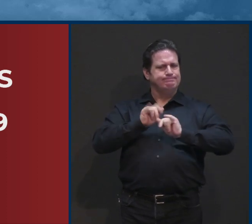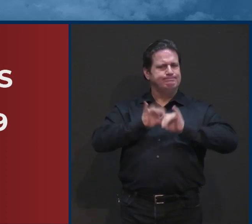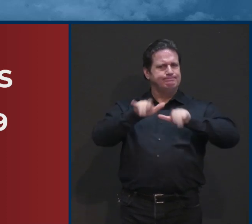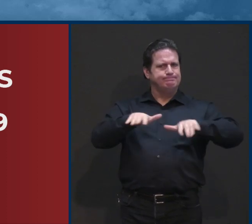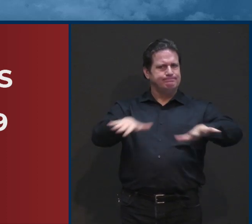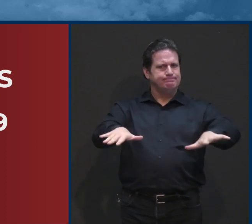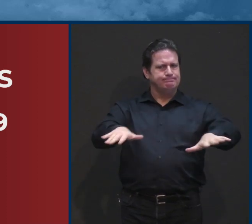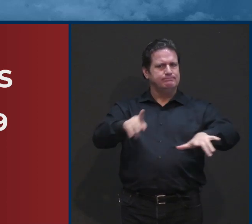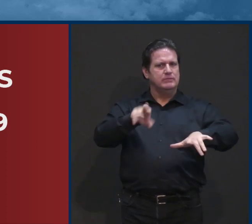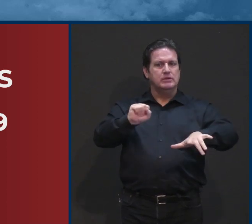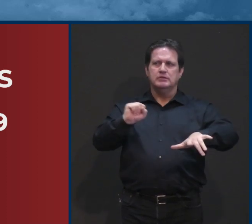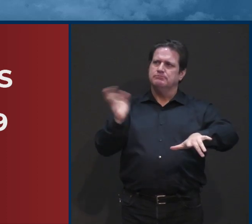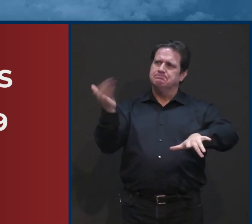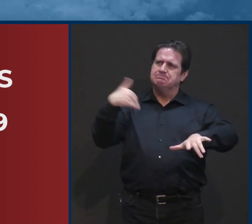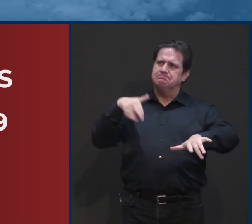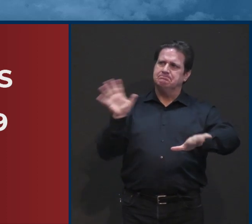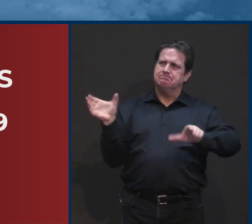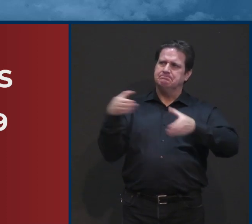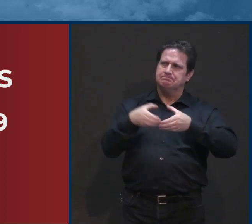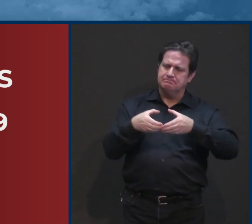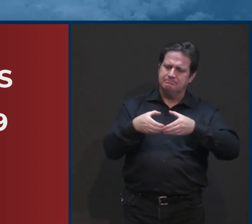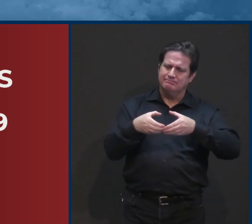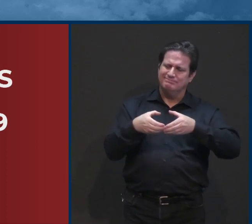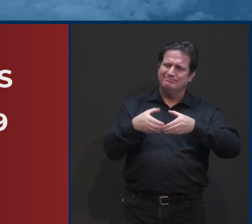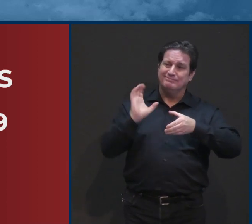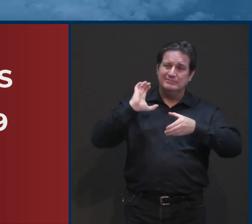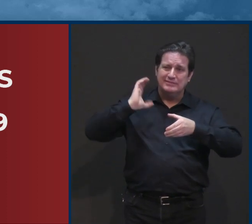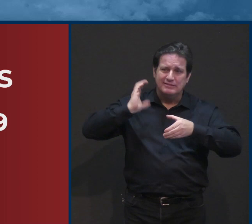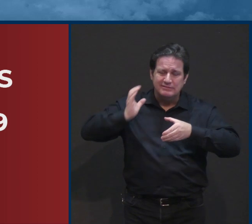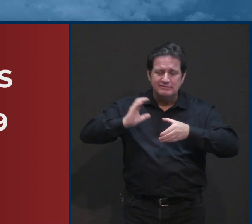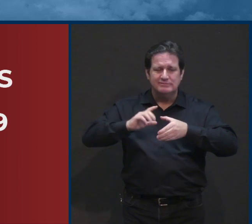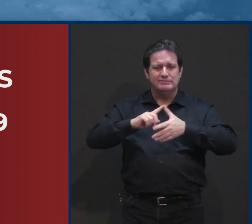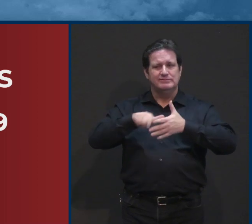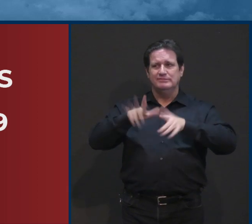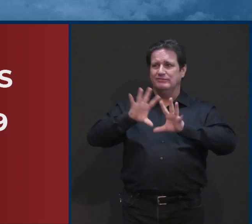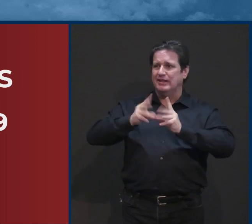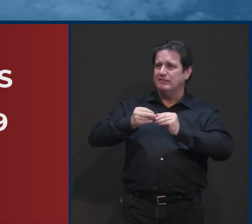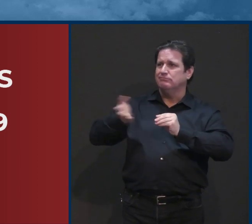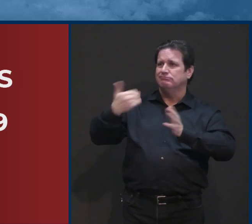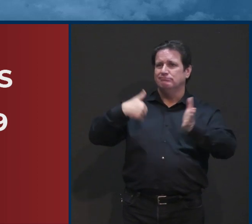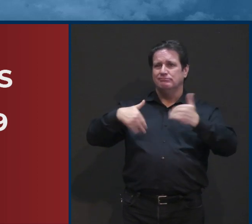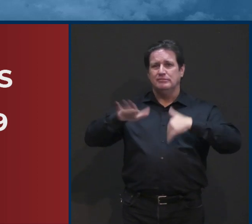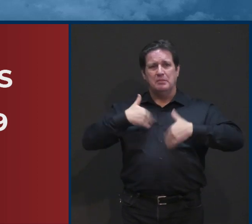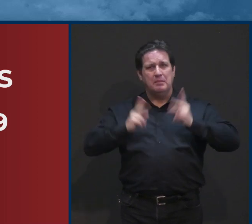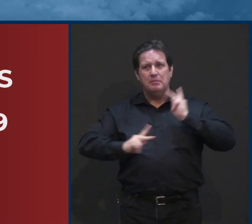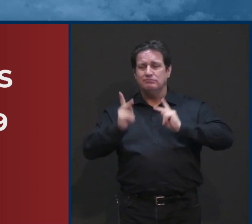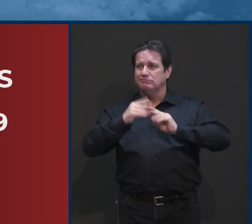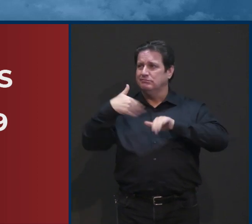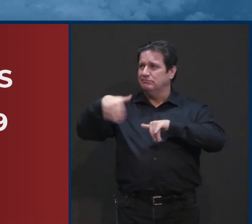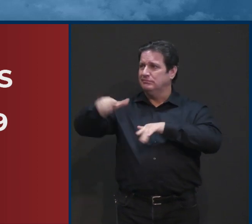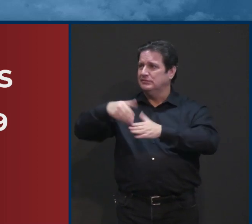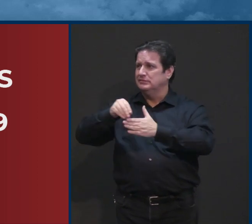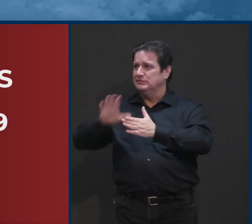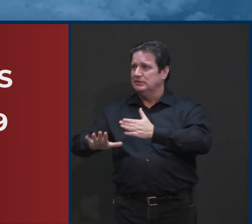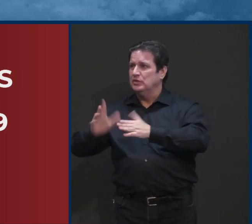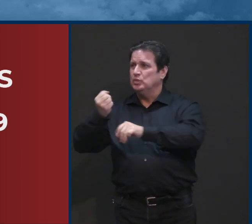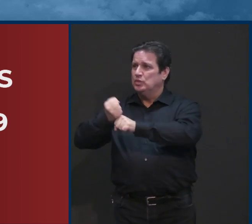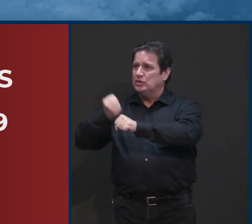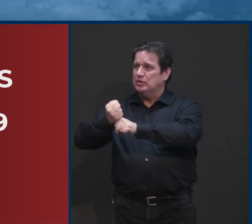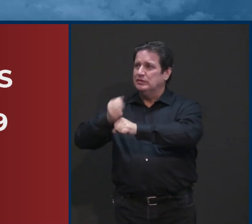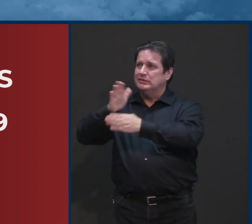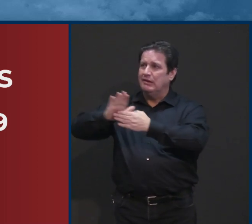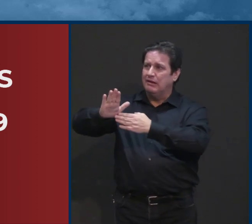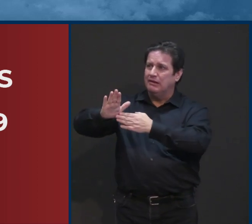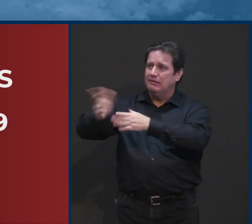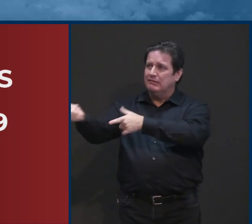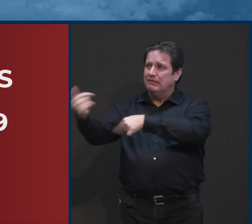as opposed to bringing in cousins and the young people who are away working in other states or in